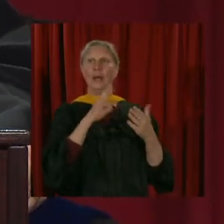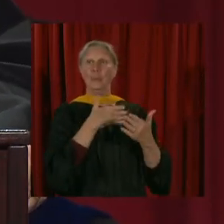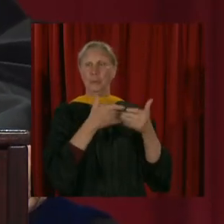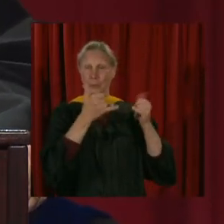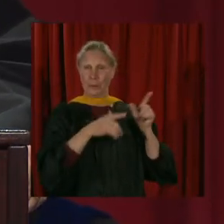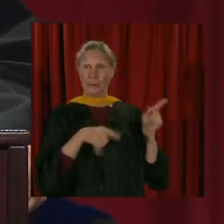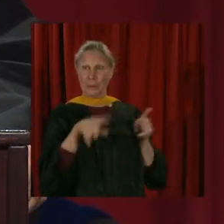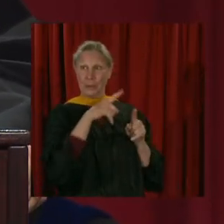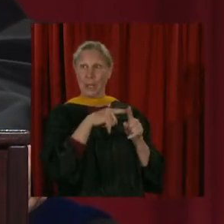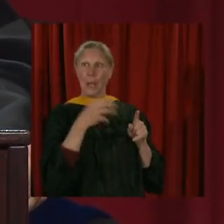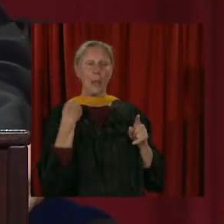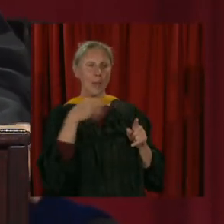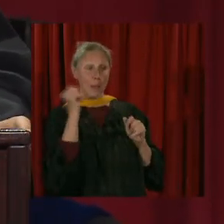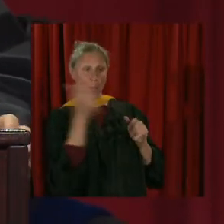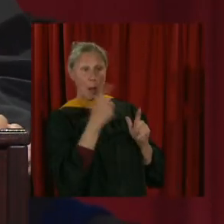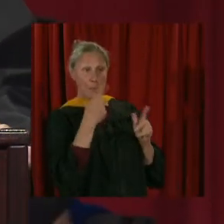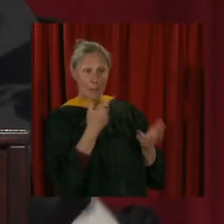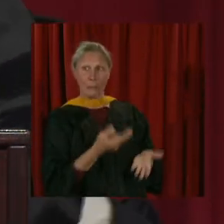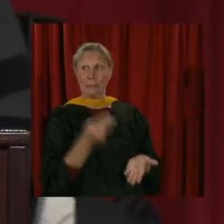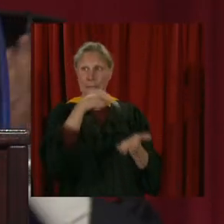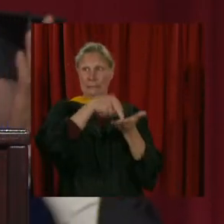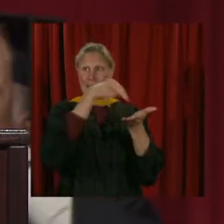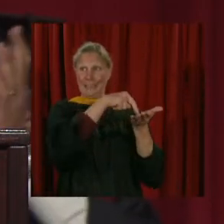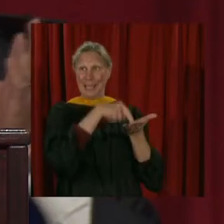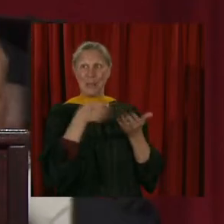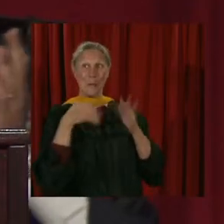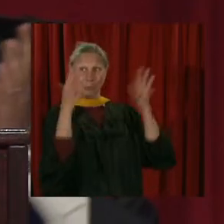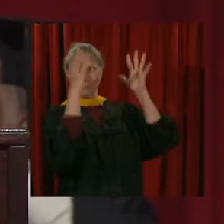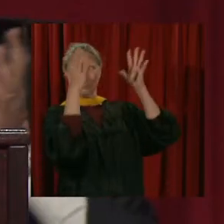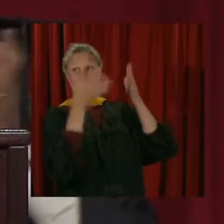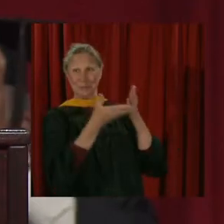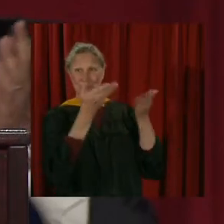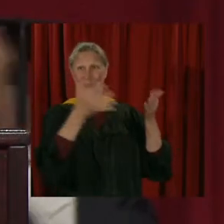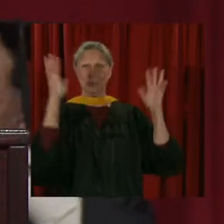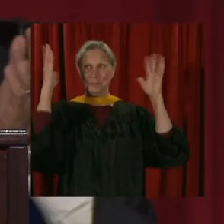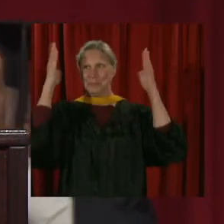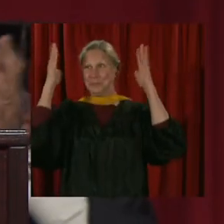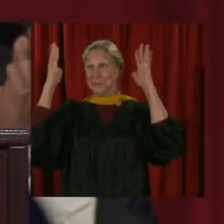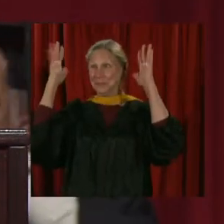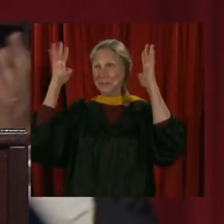Cantorum. Will the members of the Symphony and Cantorum please stand?